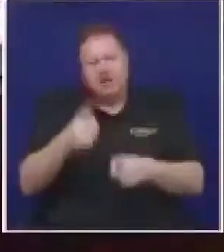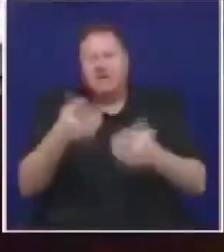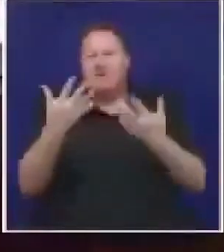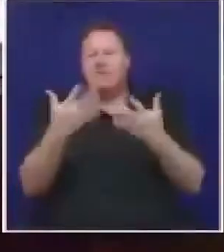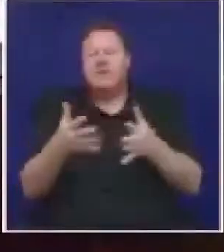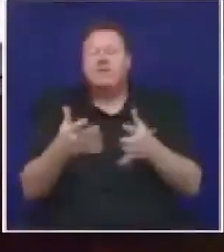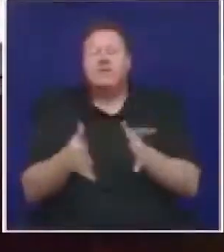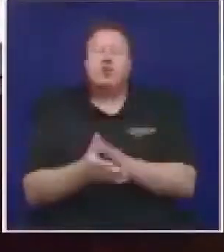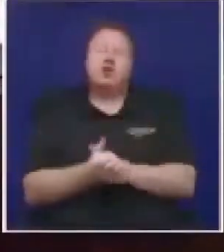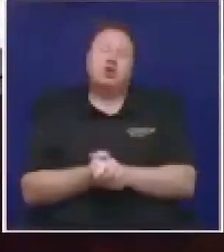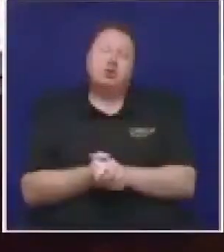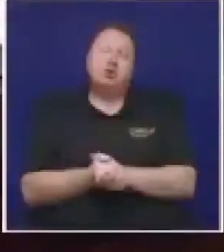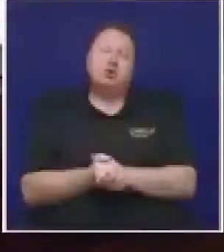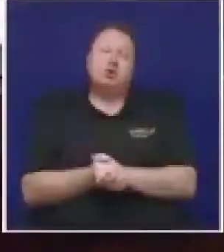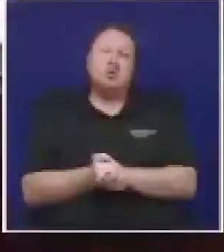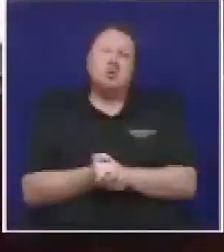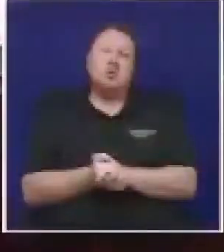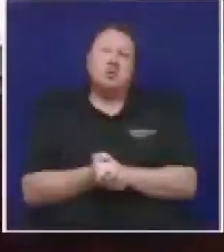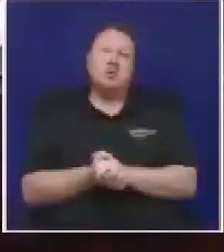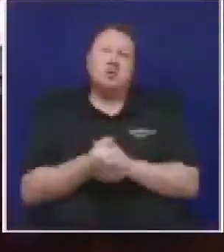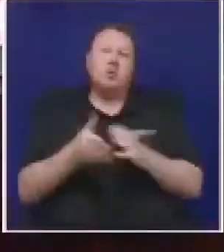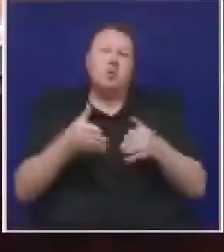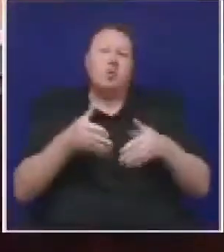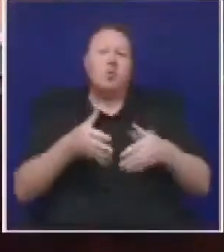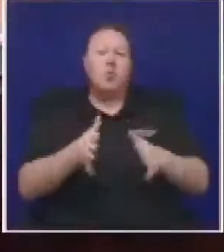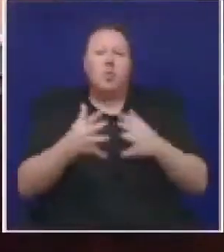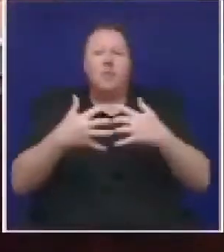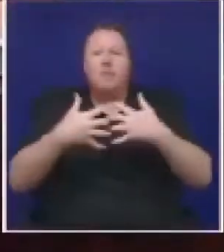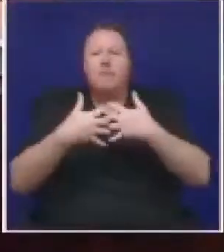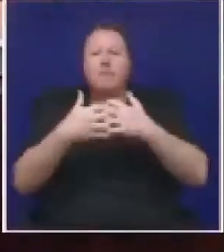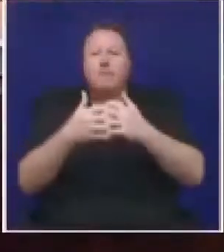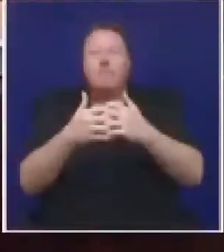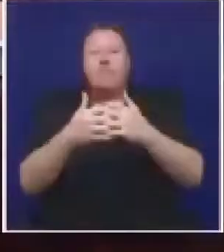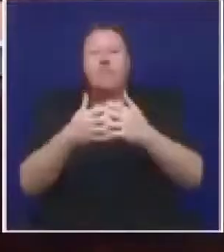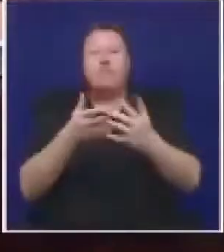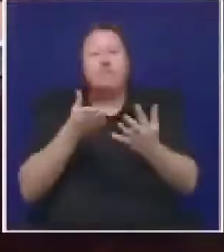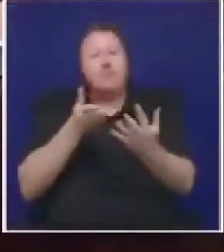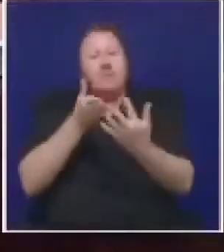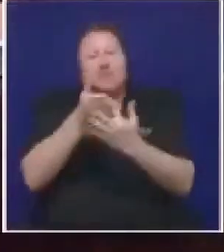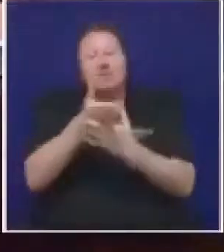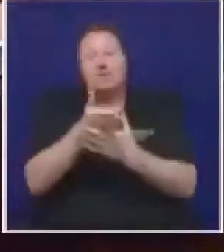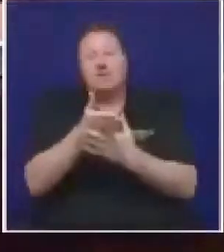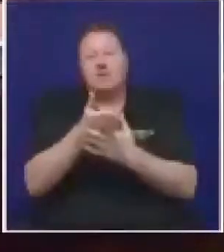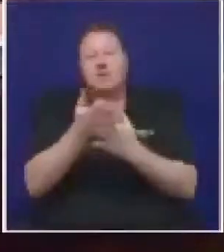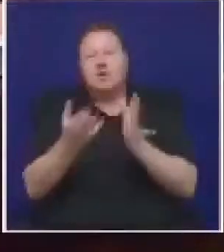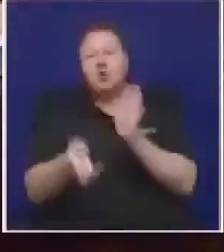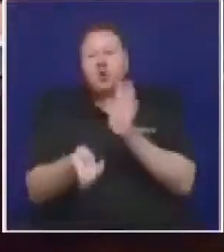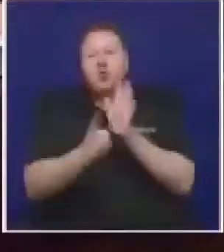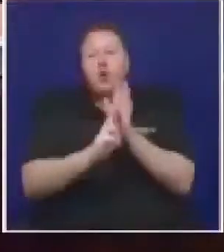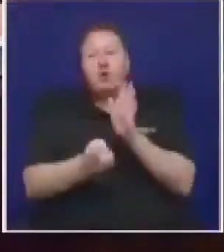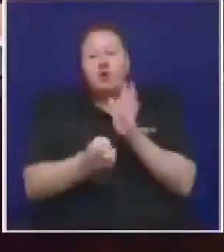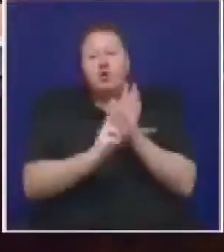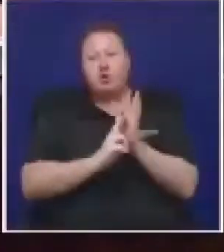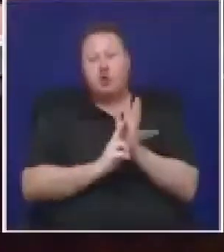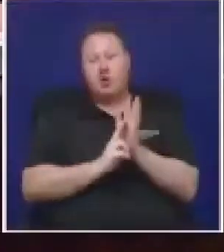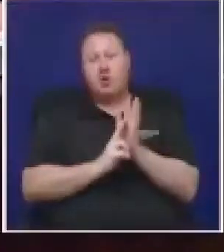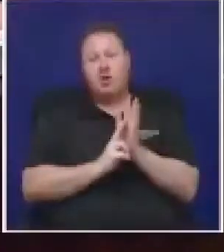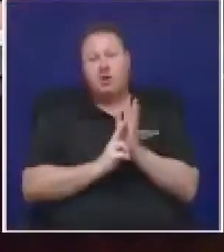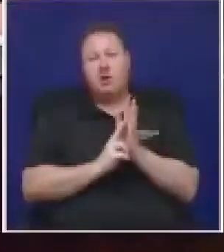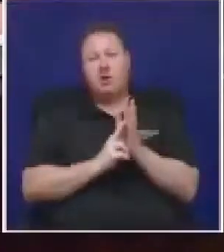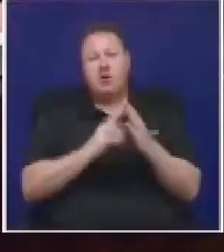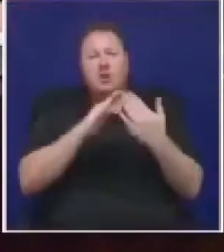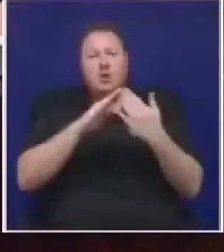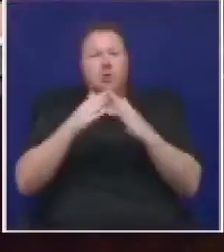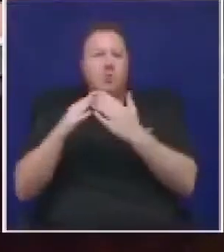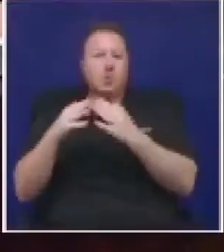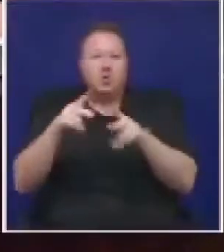should come up with a mechanism to intervene. So the Registrar of Communal